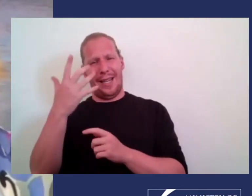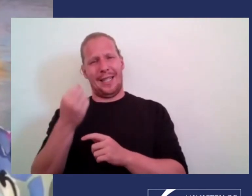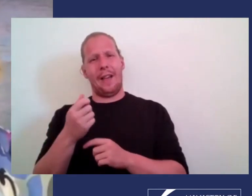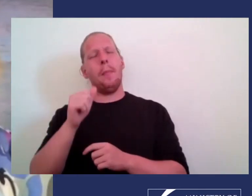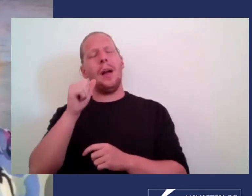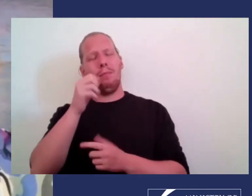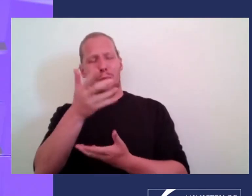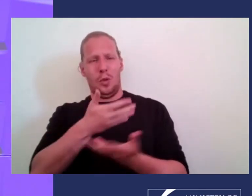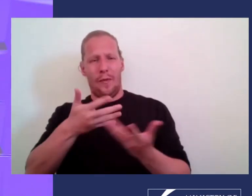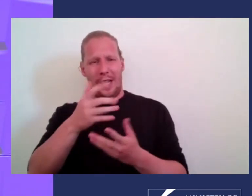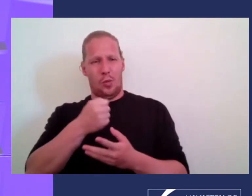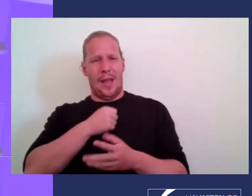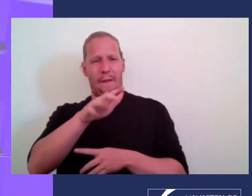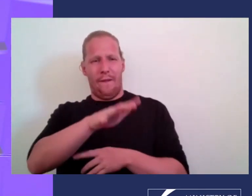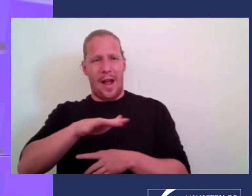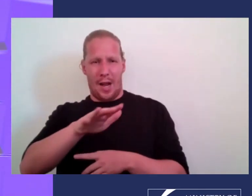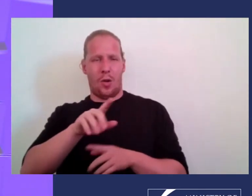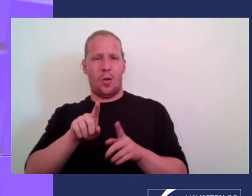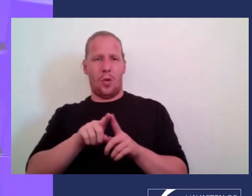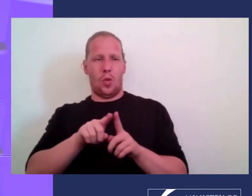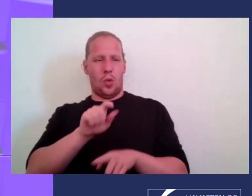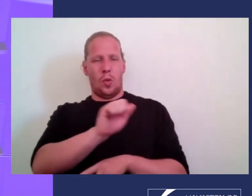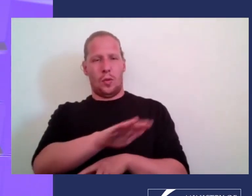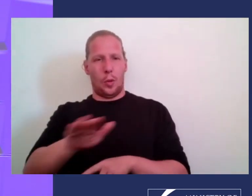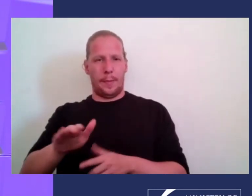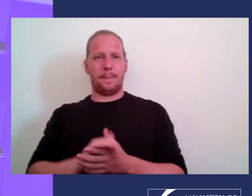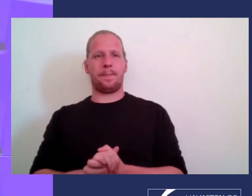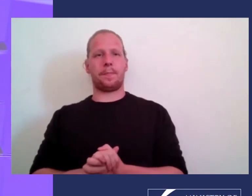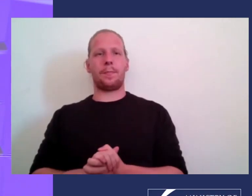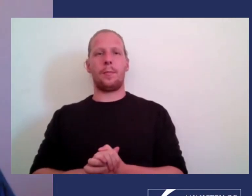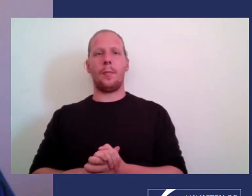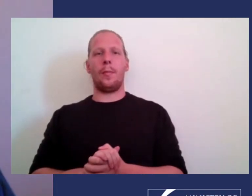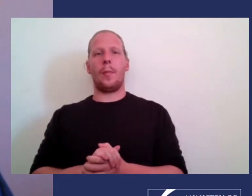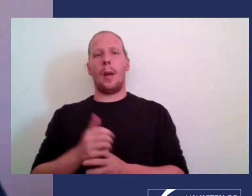and their whānau. Yeah, Lily and Teuila, what are you experiencing?